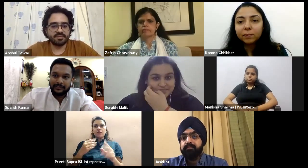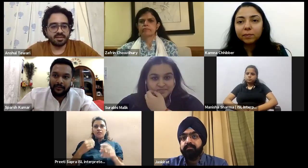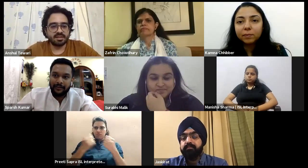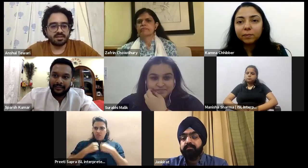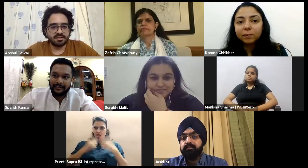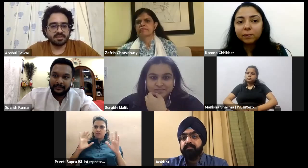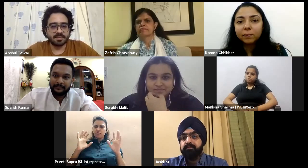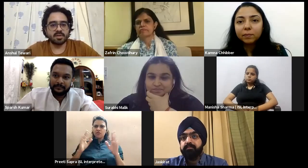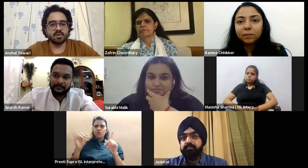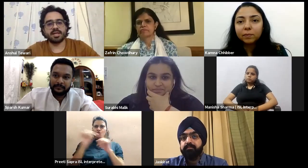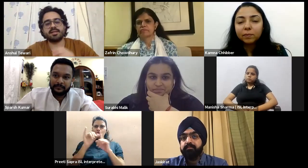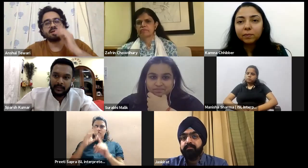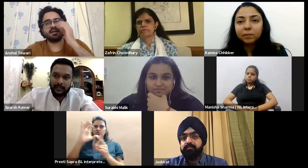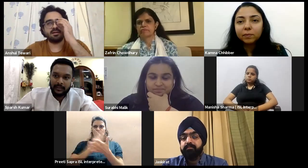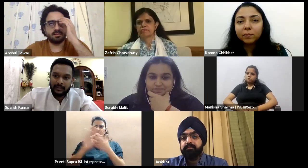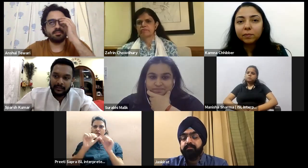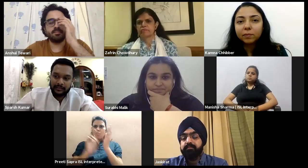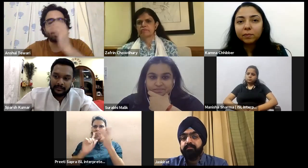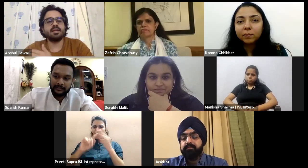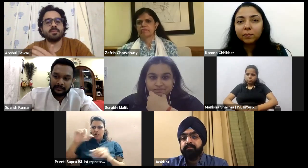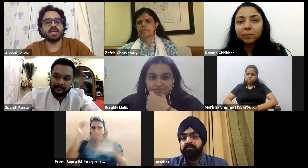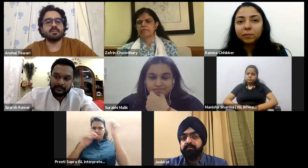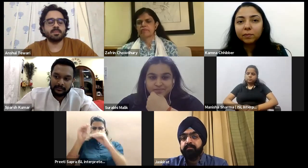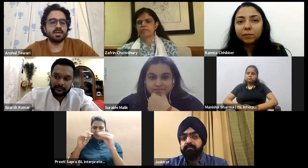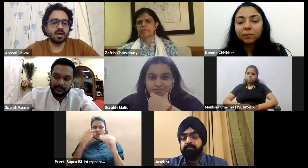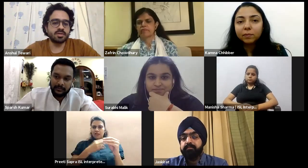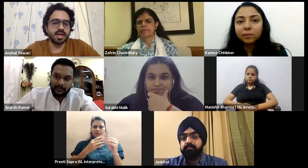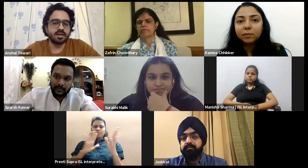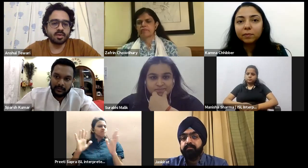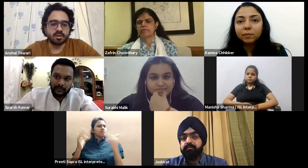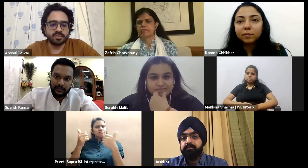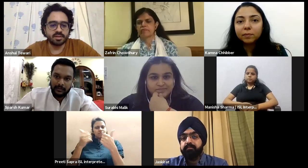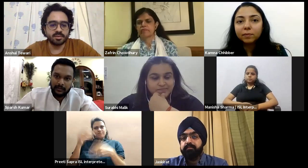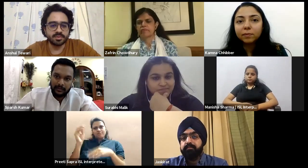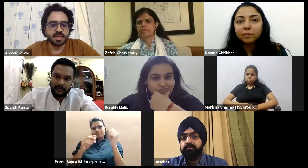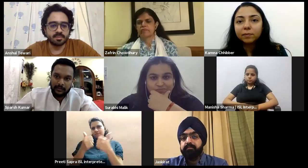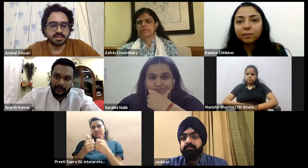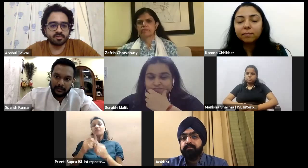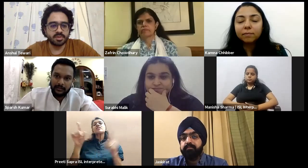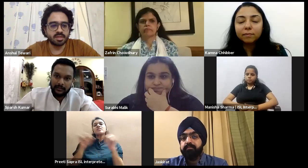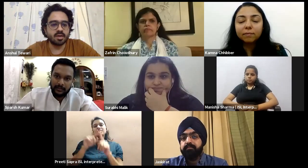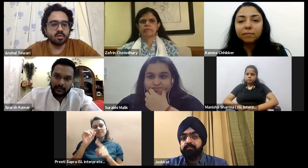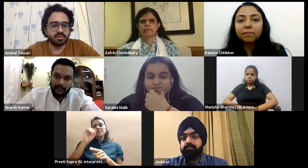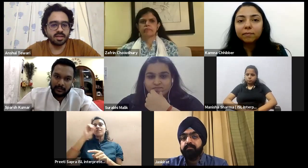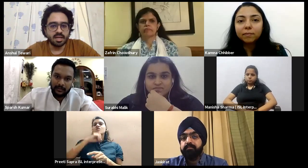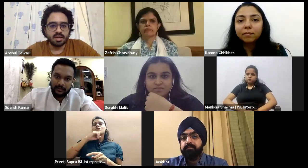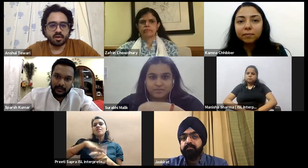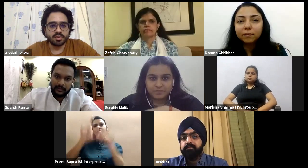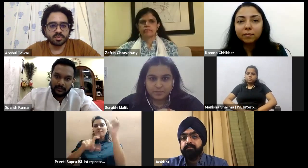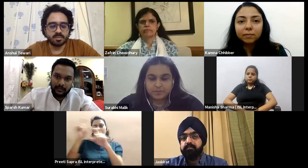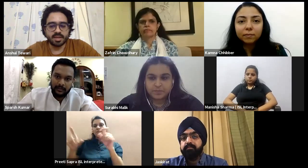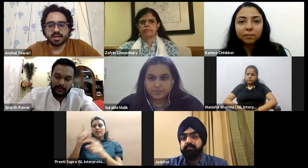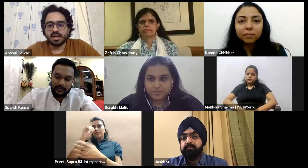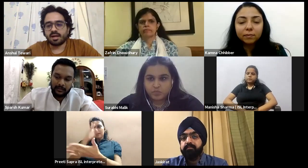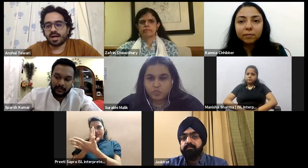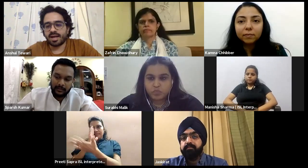that this is wrong. Absolutely. And I think many young people are now trying to counter fake news and misinformation in their own way on